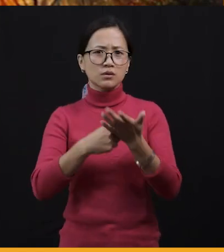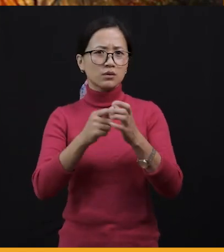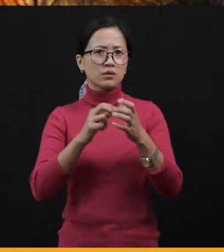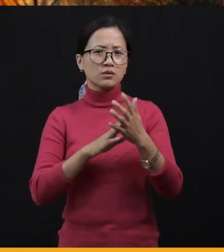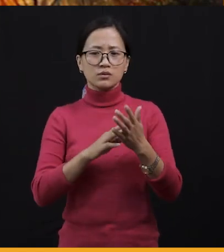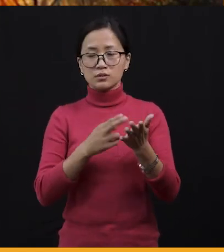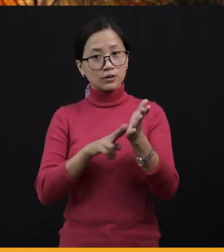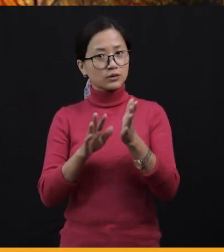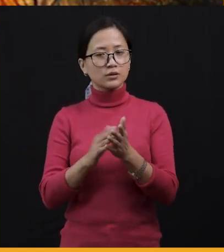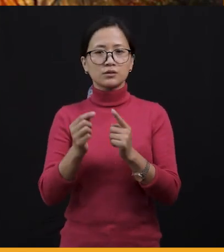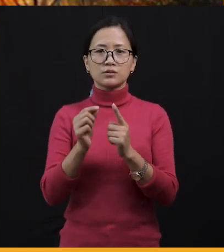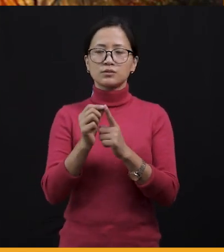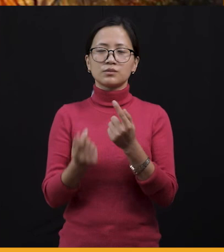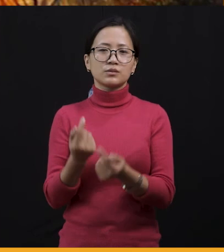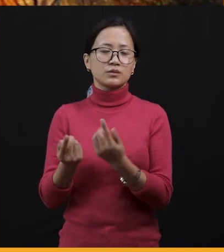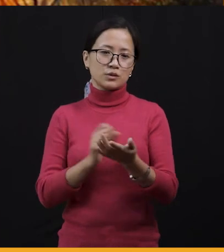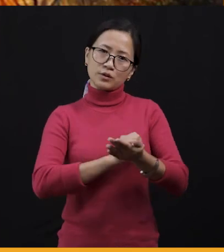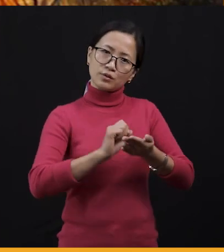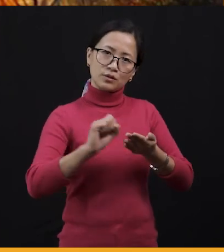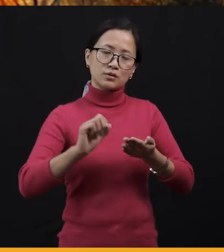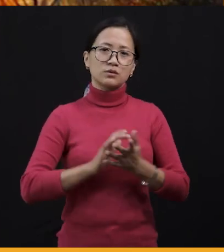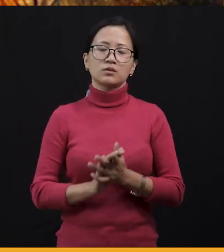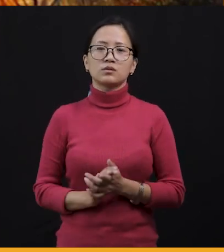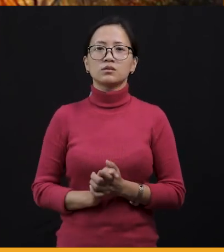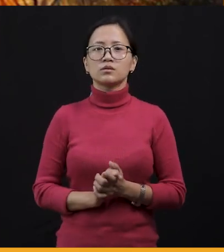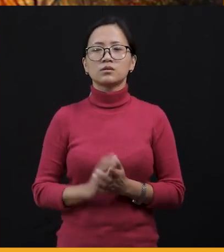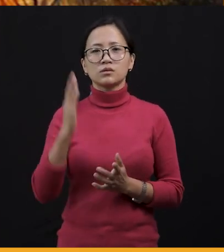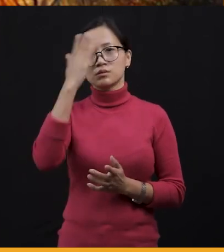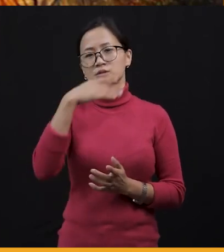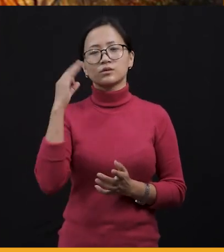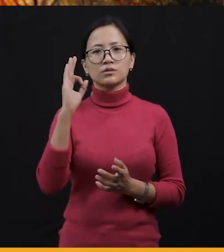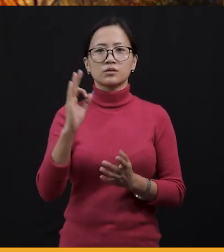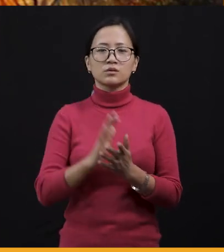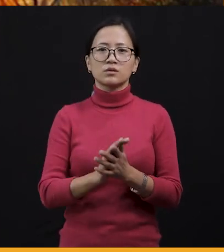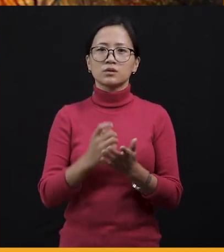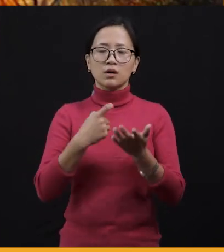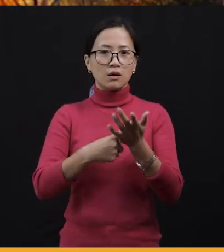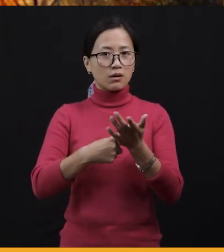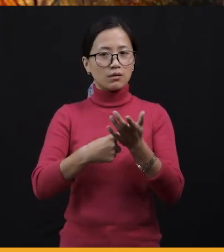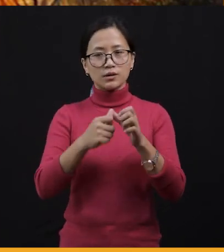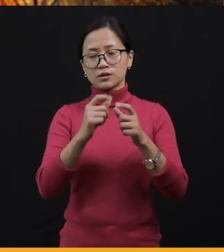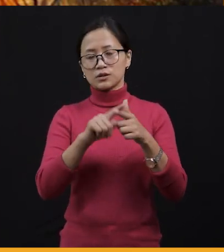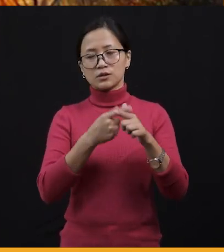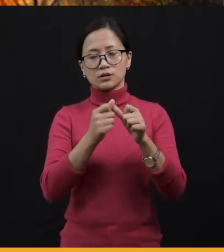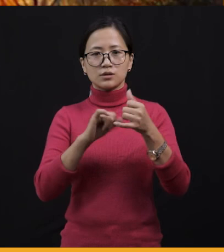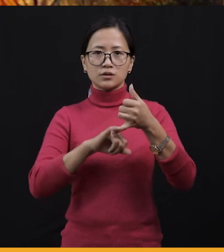Ranthambore National Park? Write it down. In a beautiful state, Rajasthan.